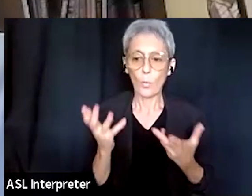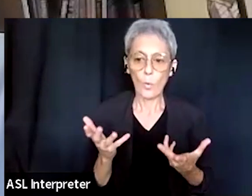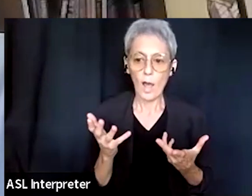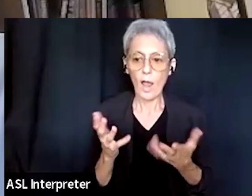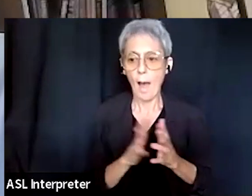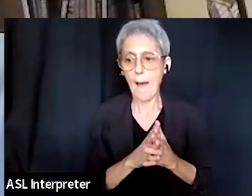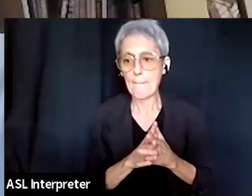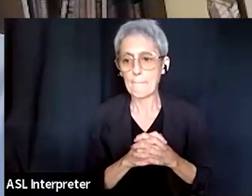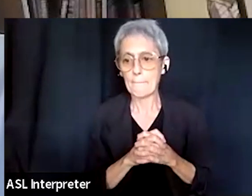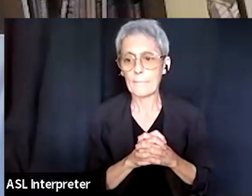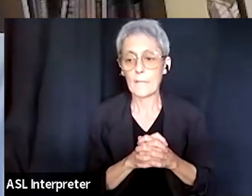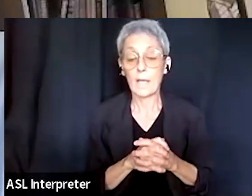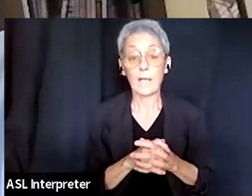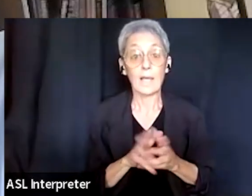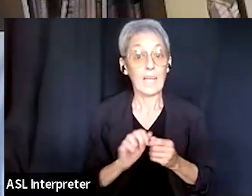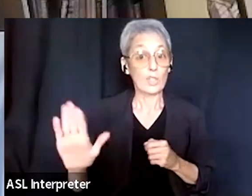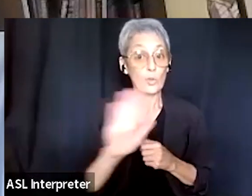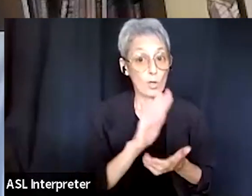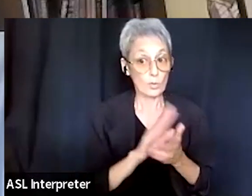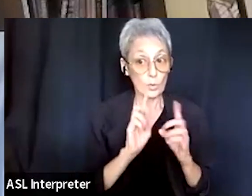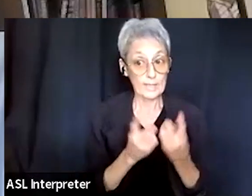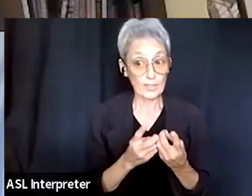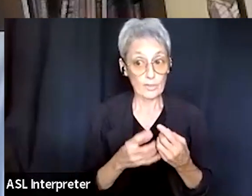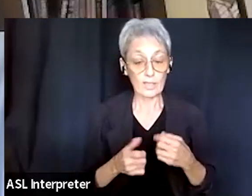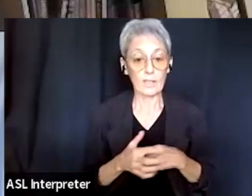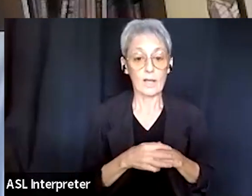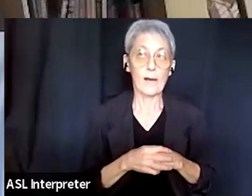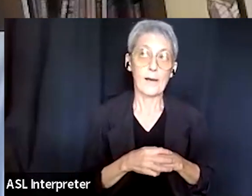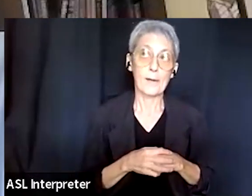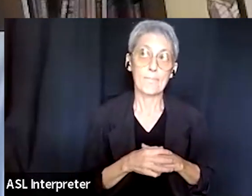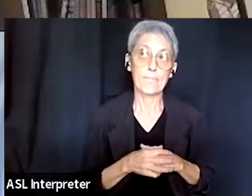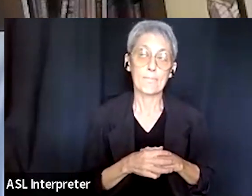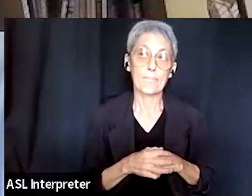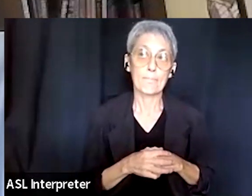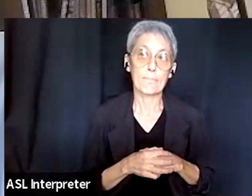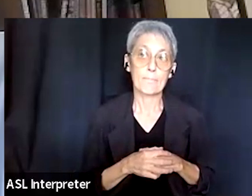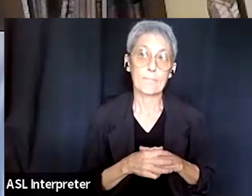in your school district, the